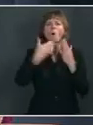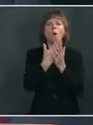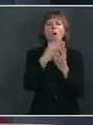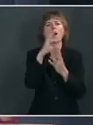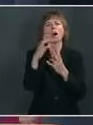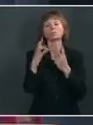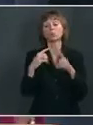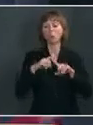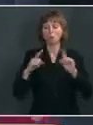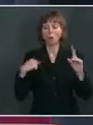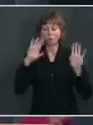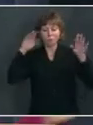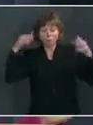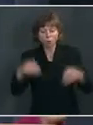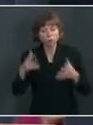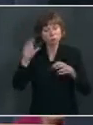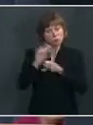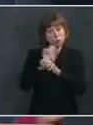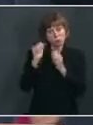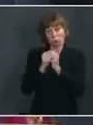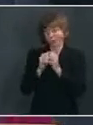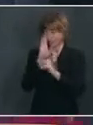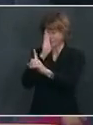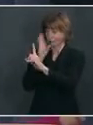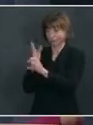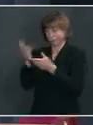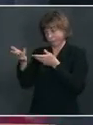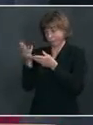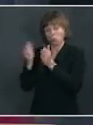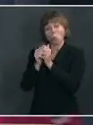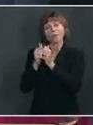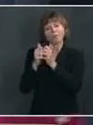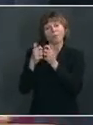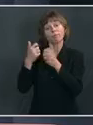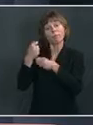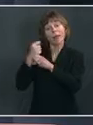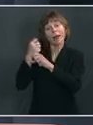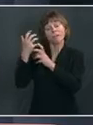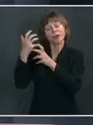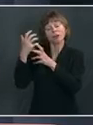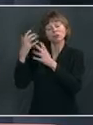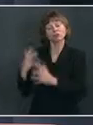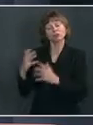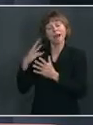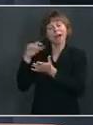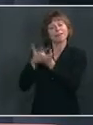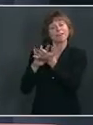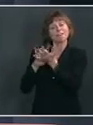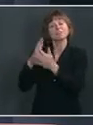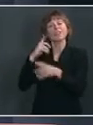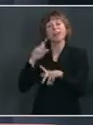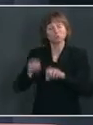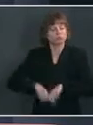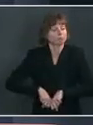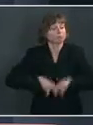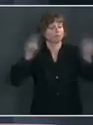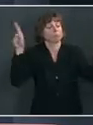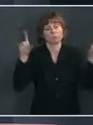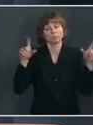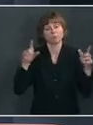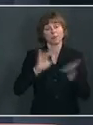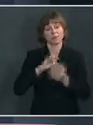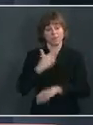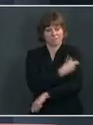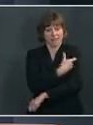focus is on continuing to work directly with the manufacturers and their facilities to get the vaccines out the door. Go ahead. Thanks,